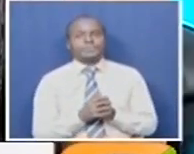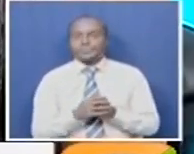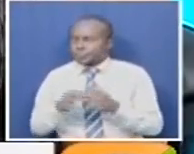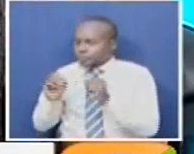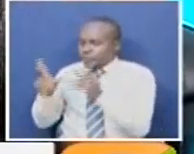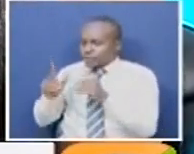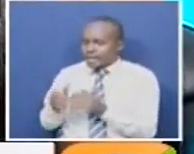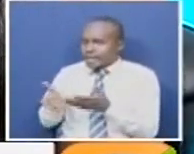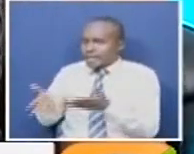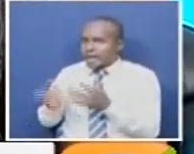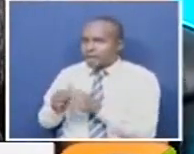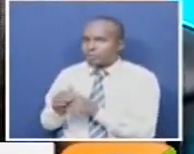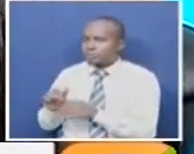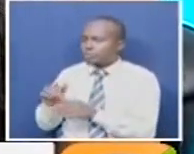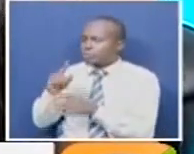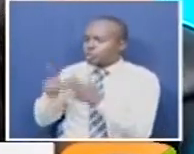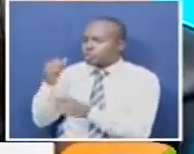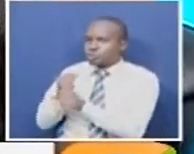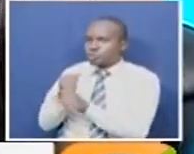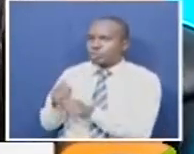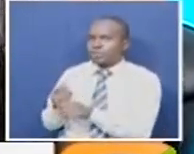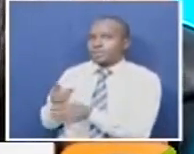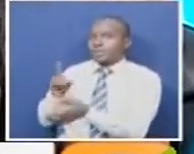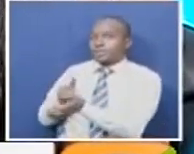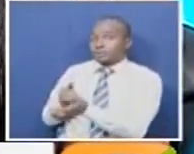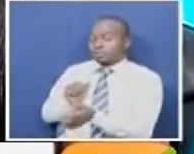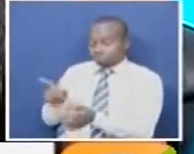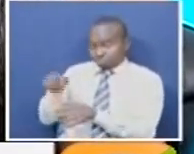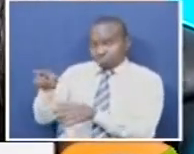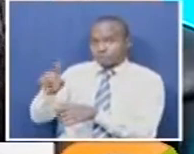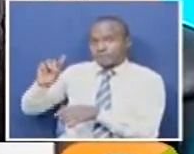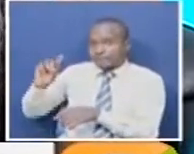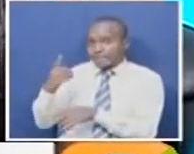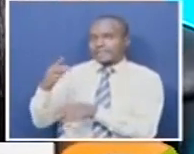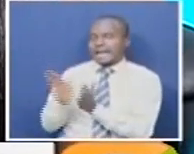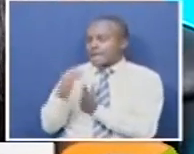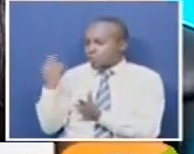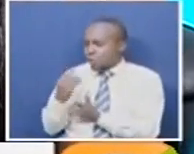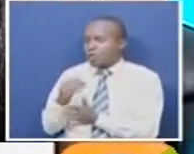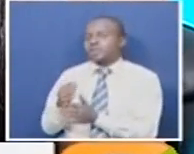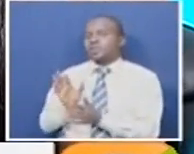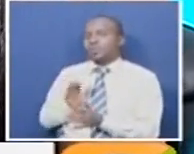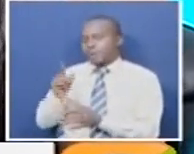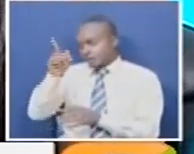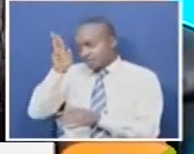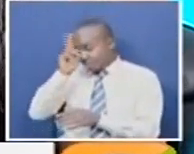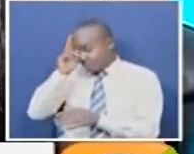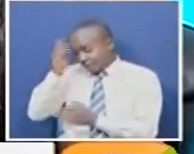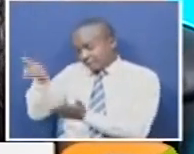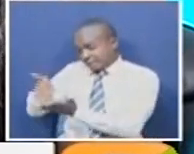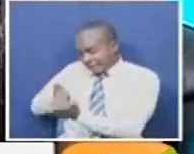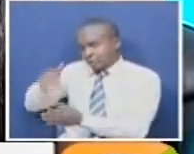now cross over to what you do. By the way, Dr. Kizzie Shako is the first and only female police surgeon in the